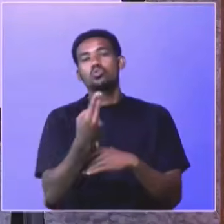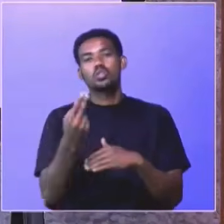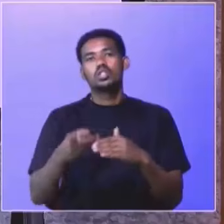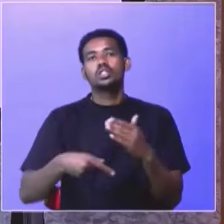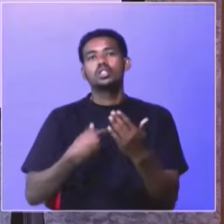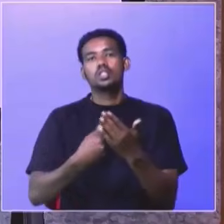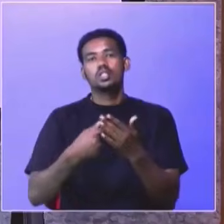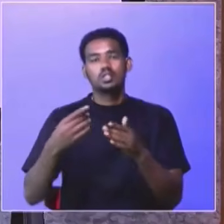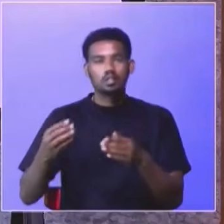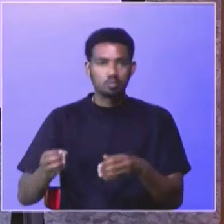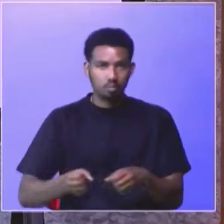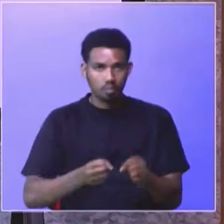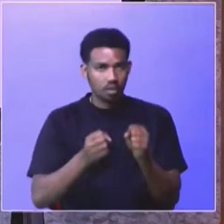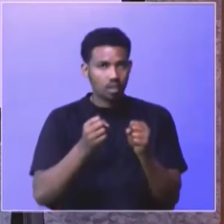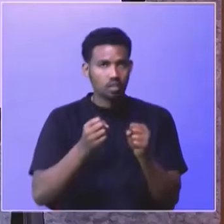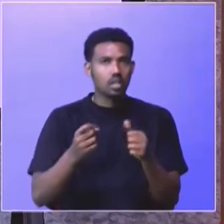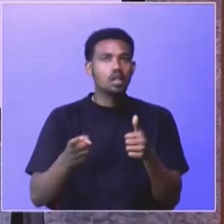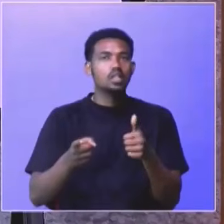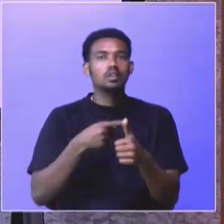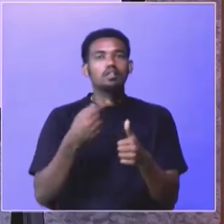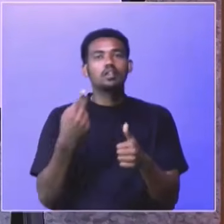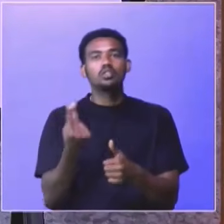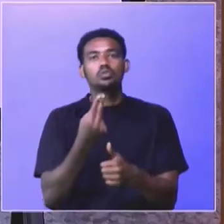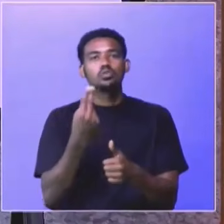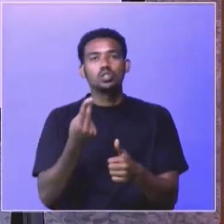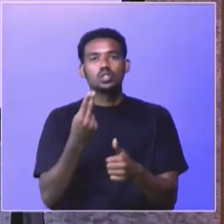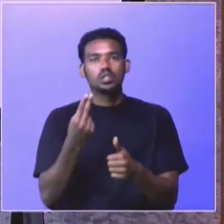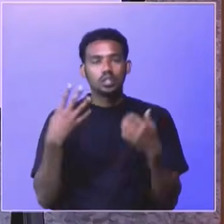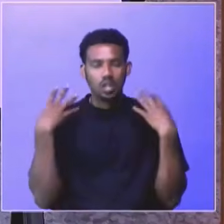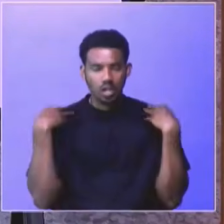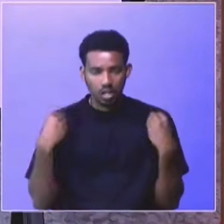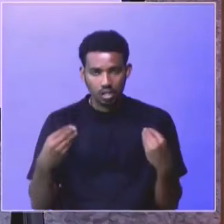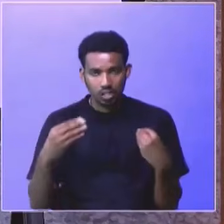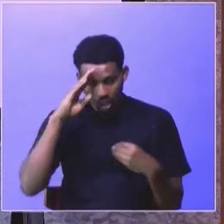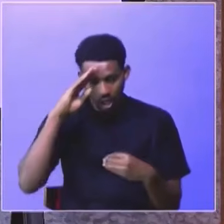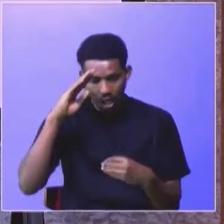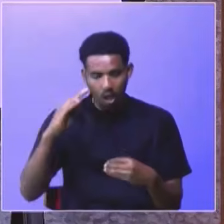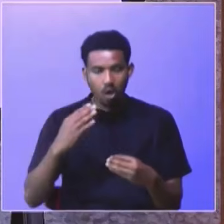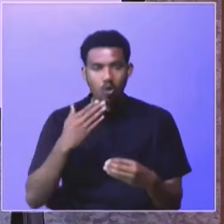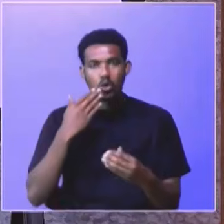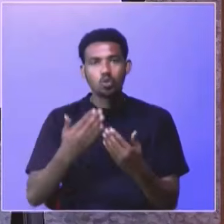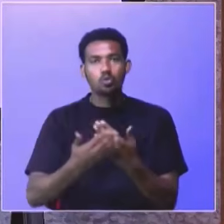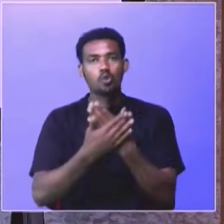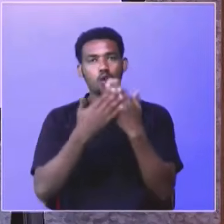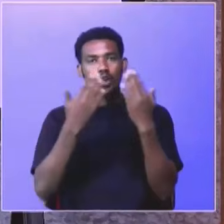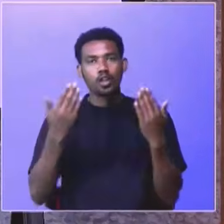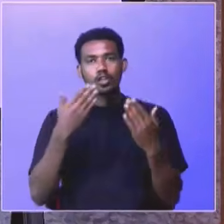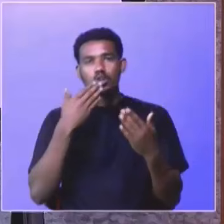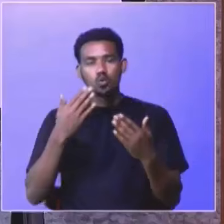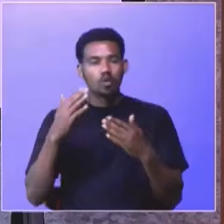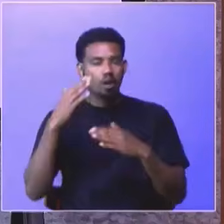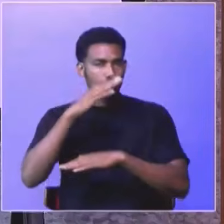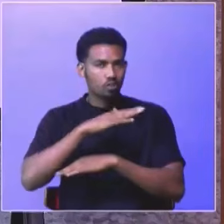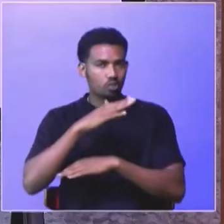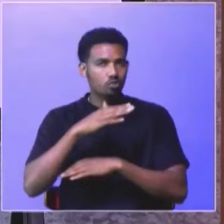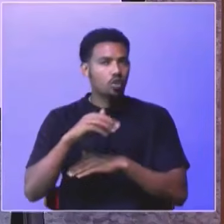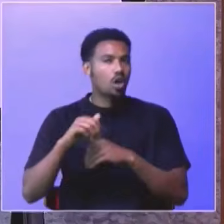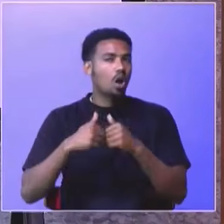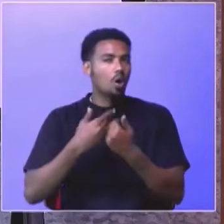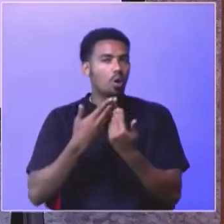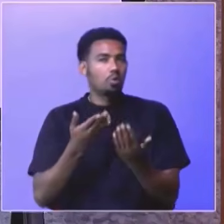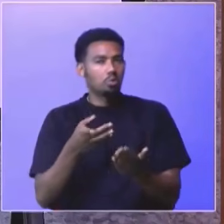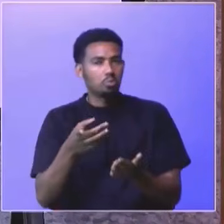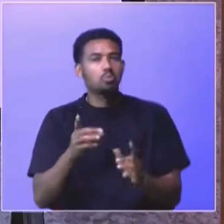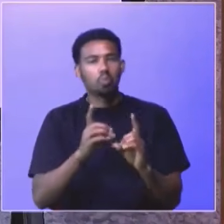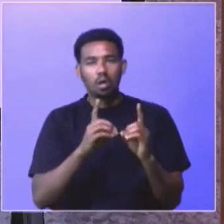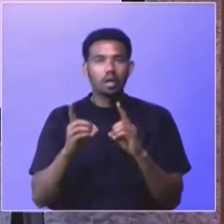these methods. The first one is by using greeting. Hello, good morning, good afternoon, how are you doing?